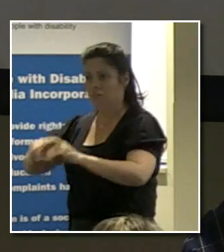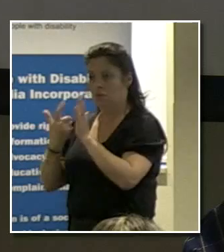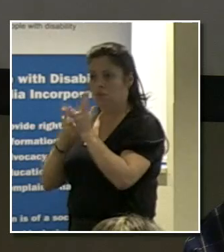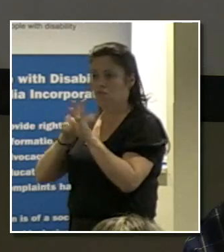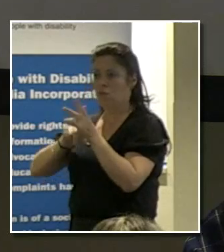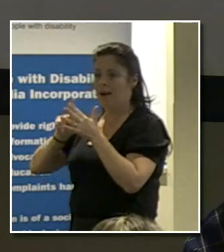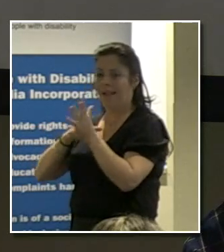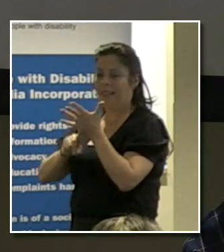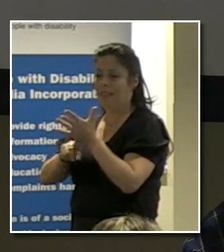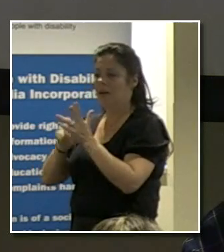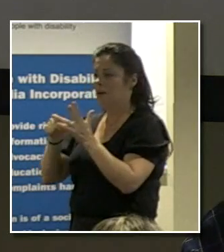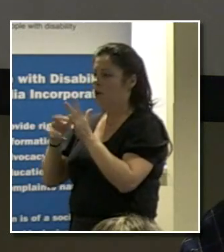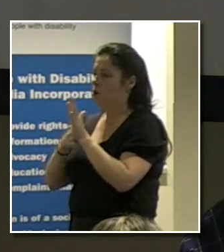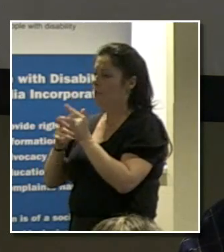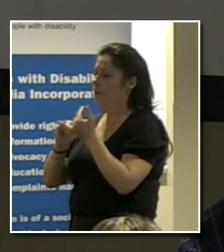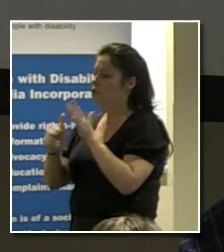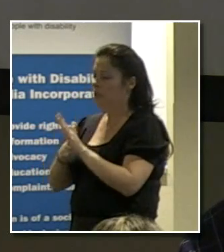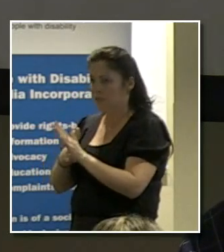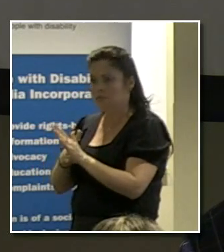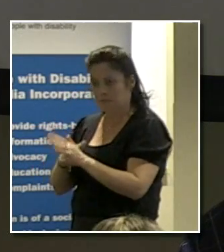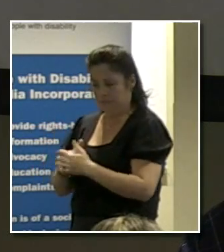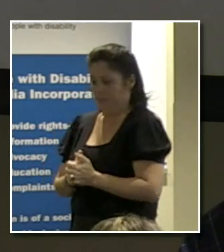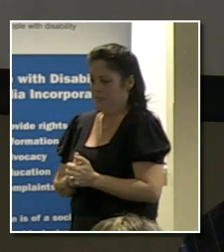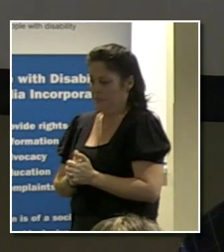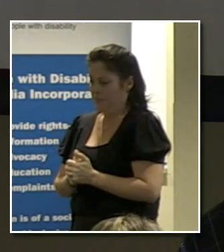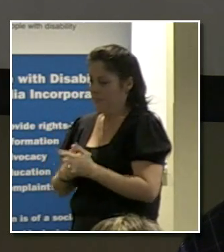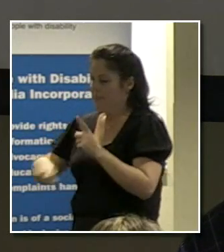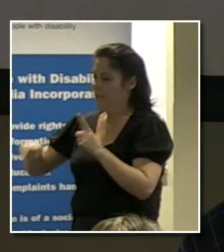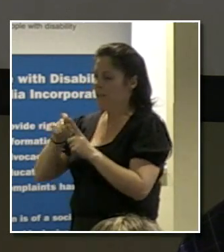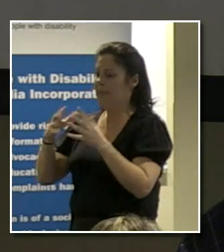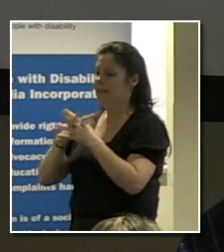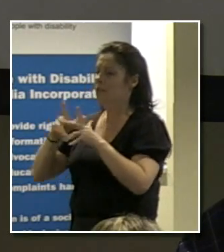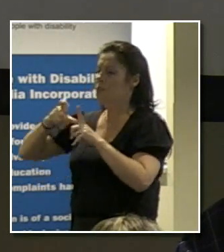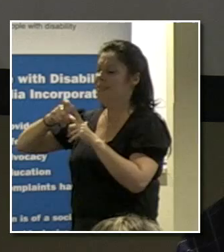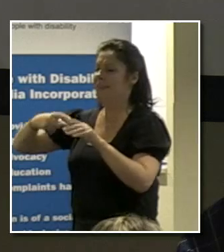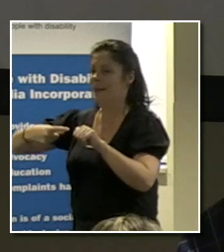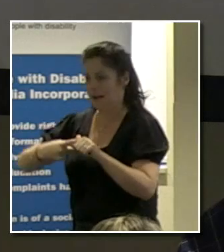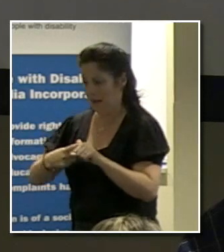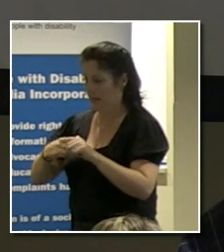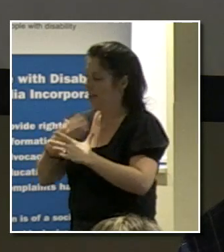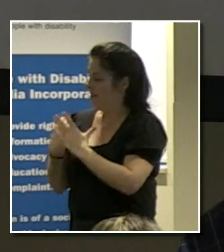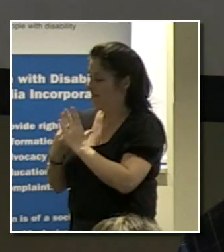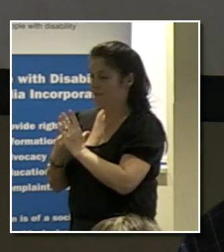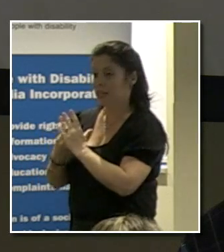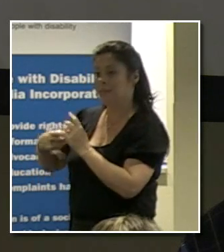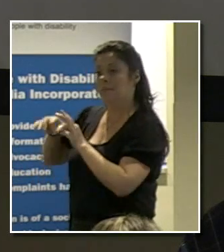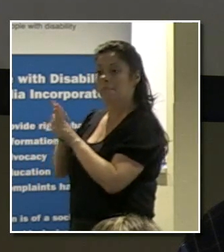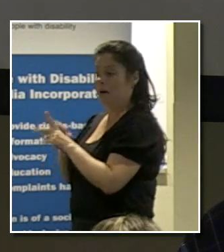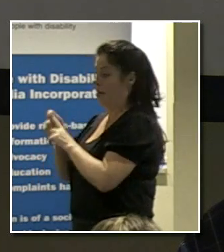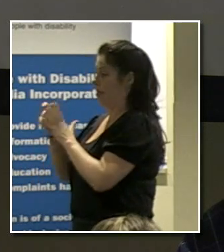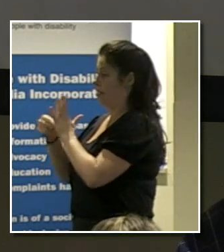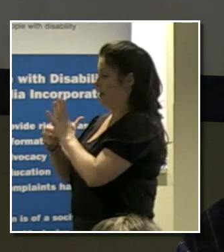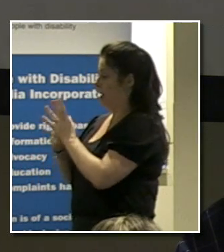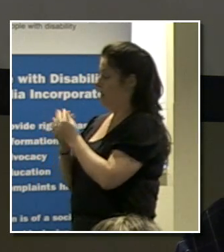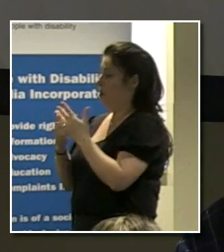abuse. PWDA has been funded by the Department of Social Services to support the work of the Royal Commission.